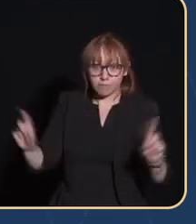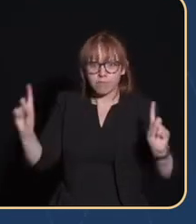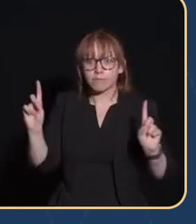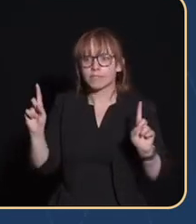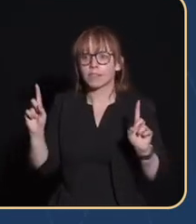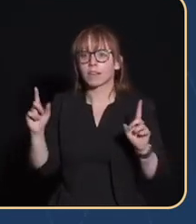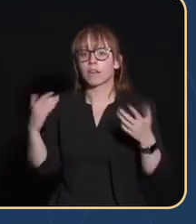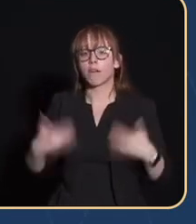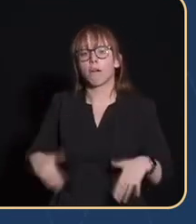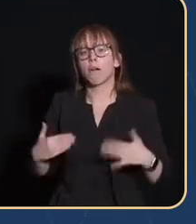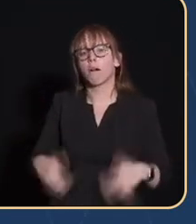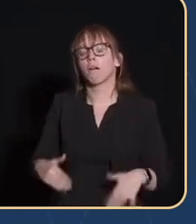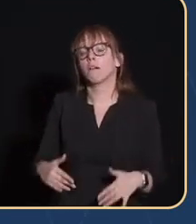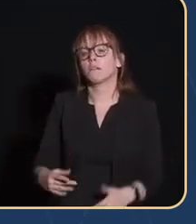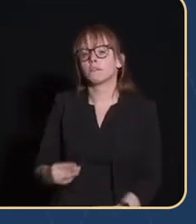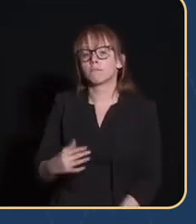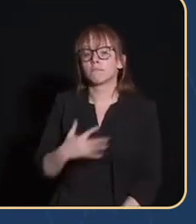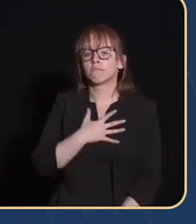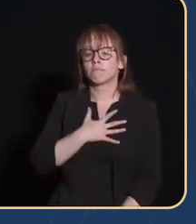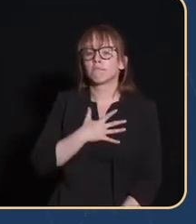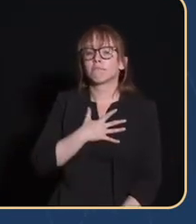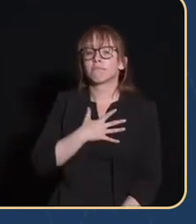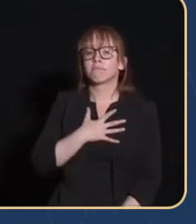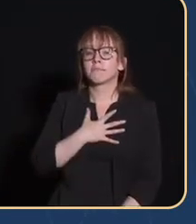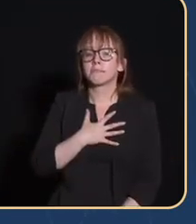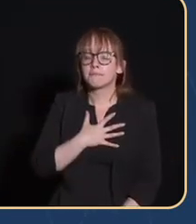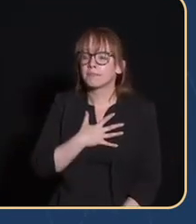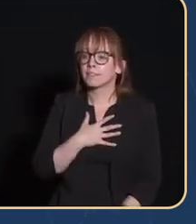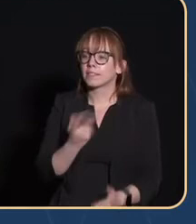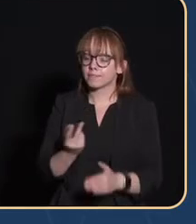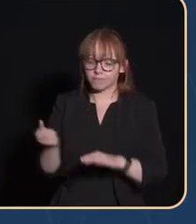have been moved by this event. I stand on the stage and I listen to these